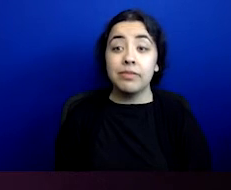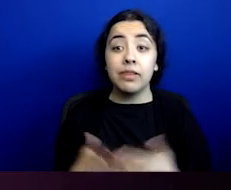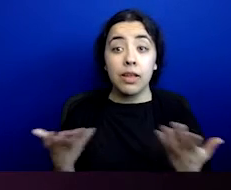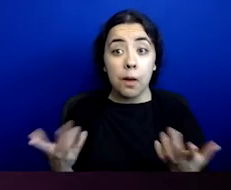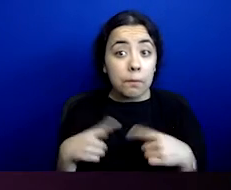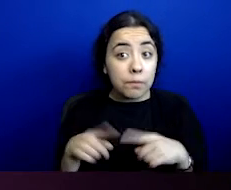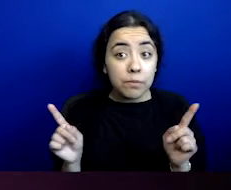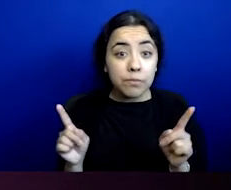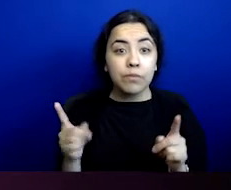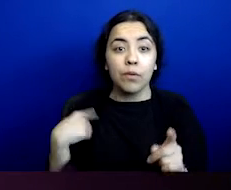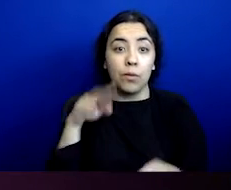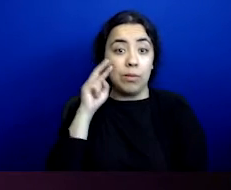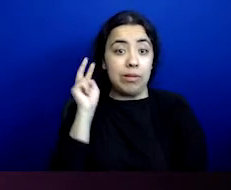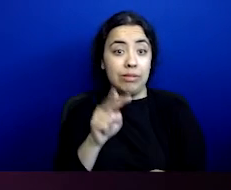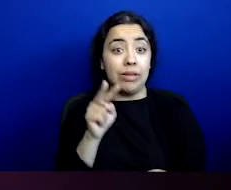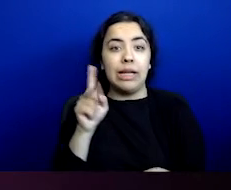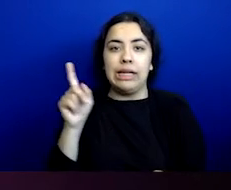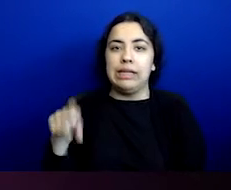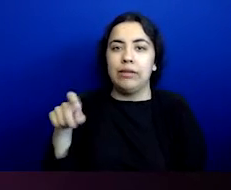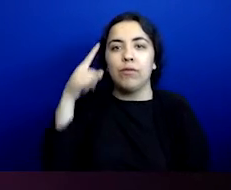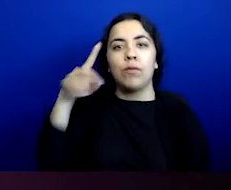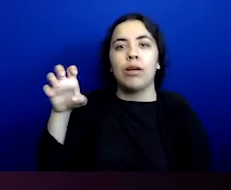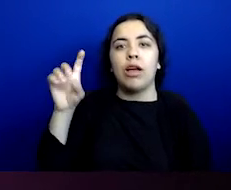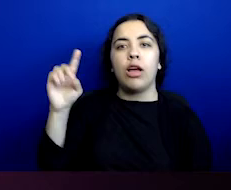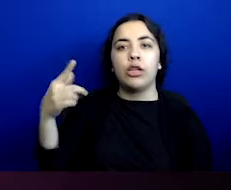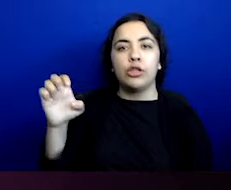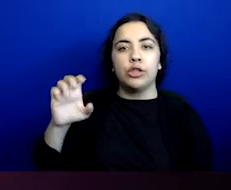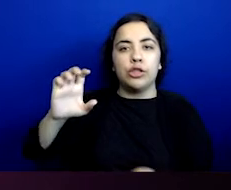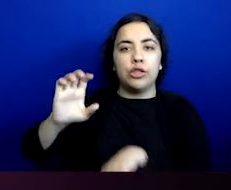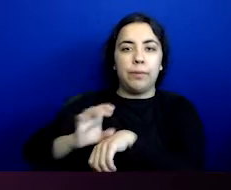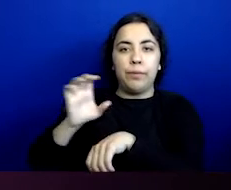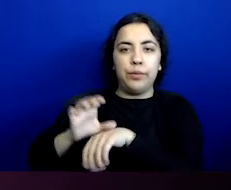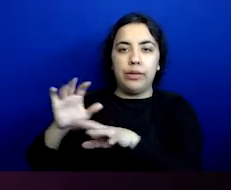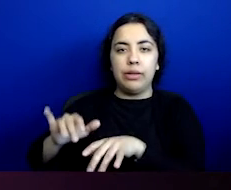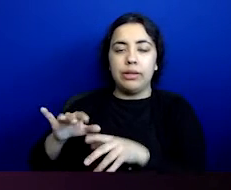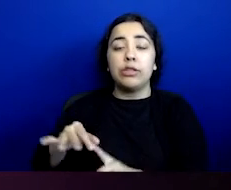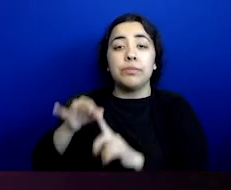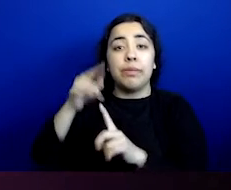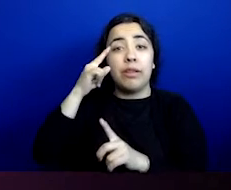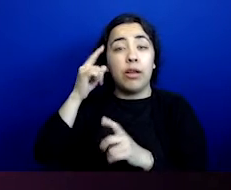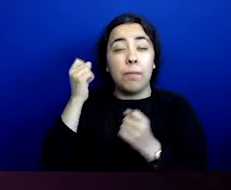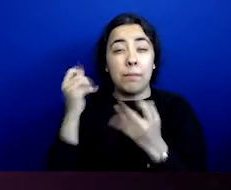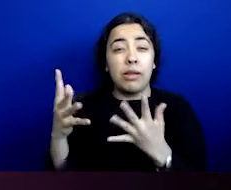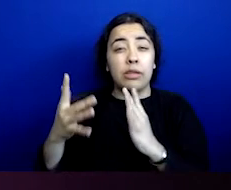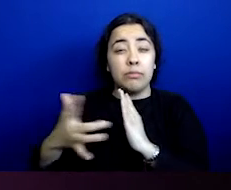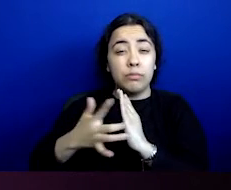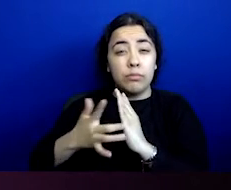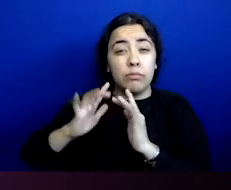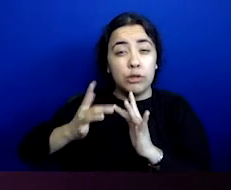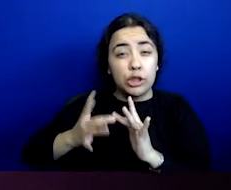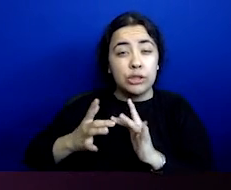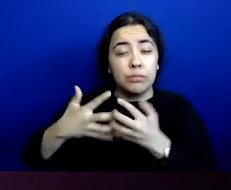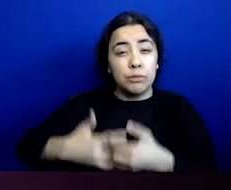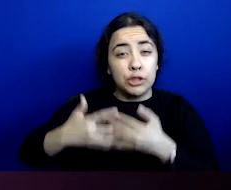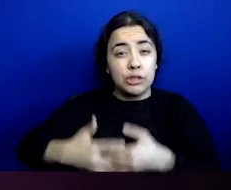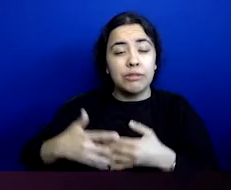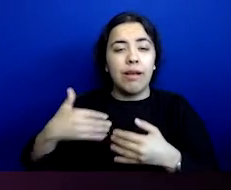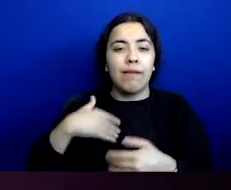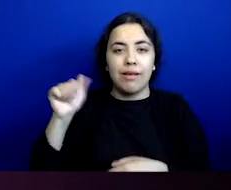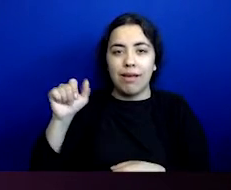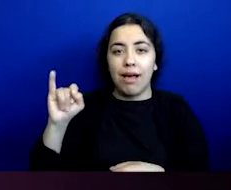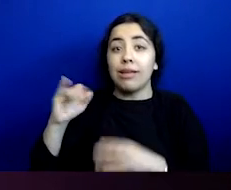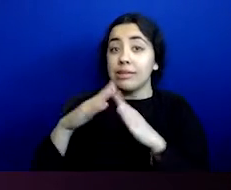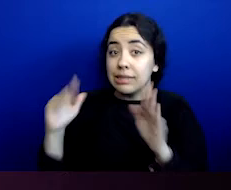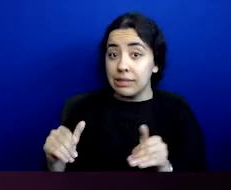But what we see is a need for edge computing, especially as you think about all the different machines that now have AI systems, such as things that